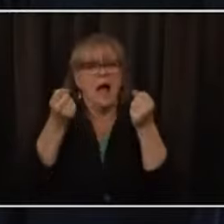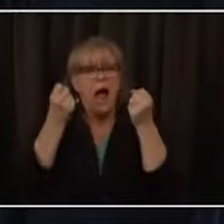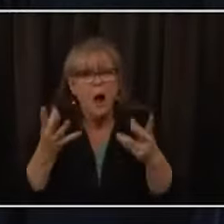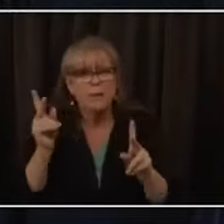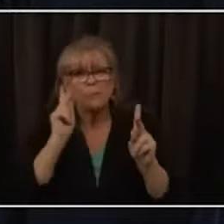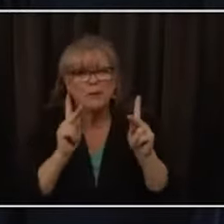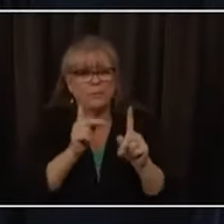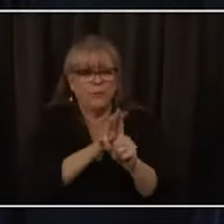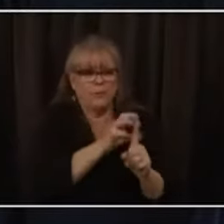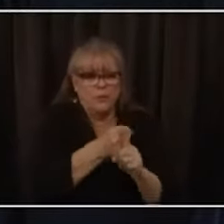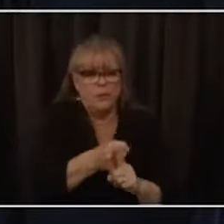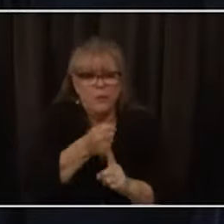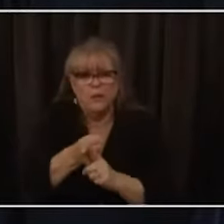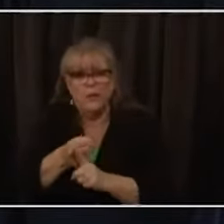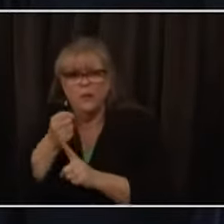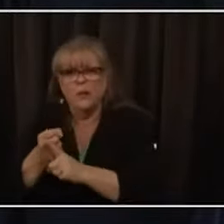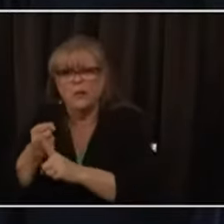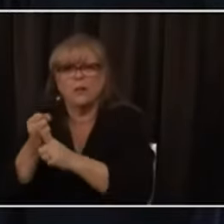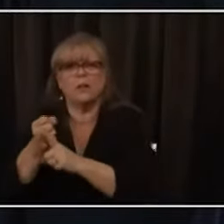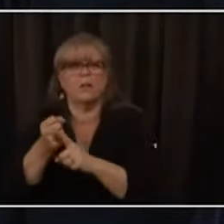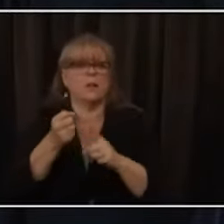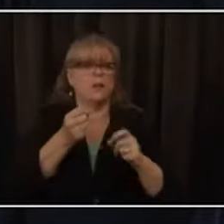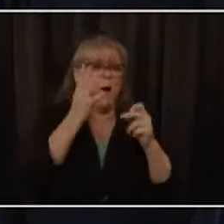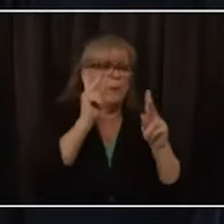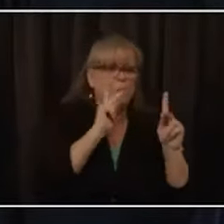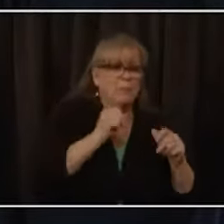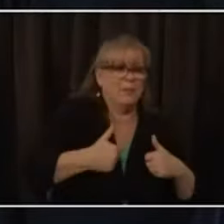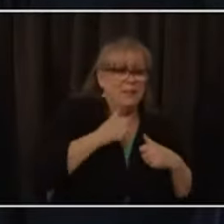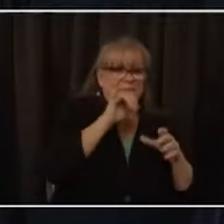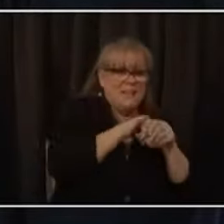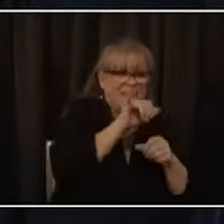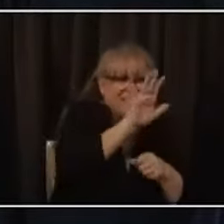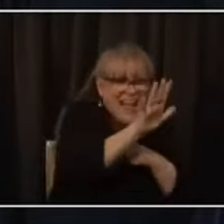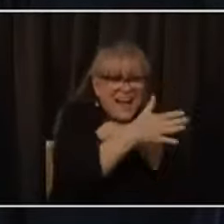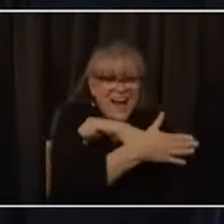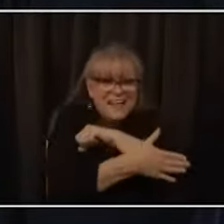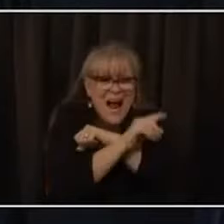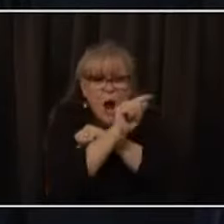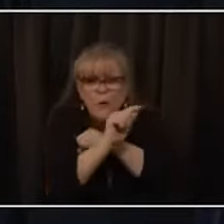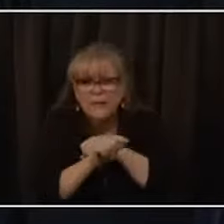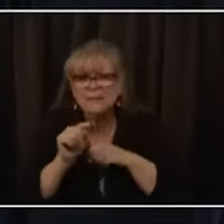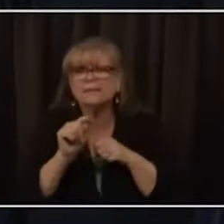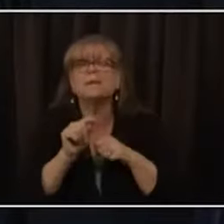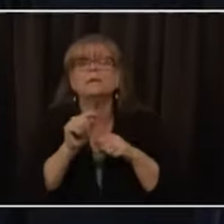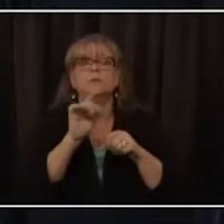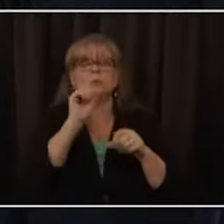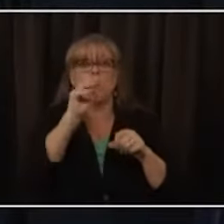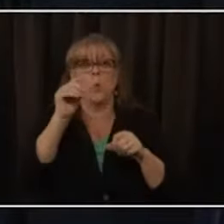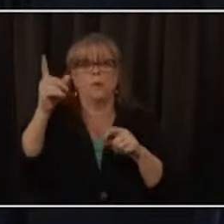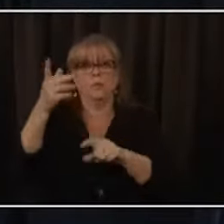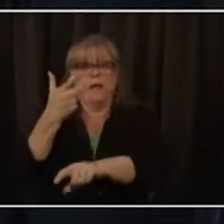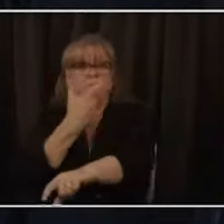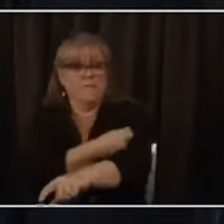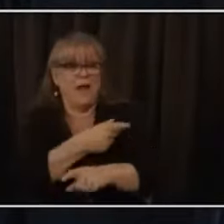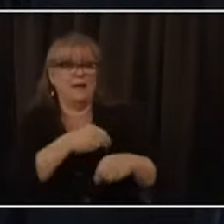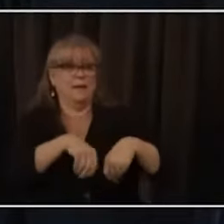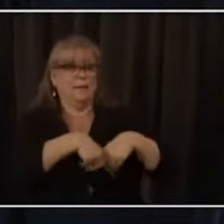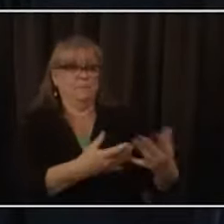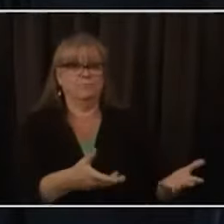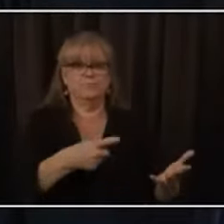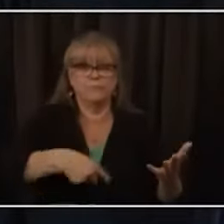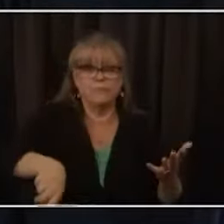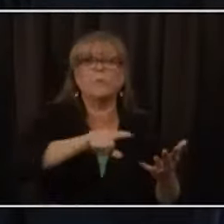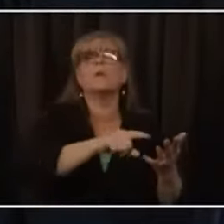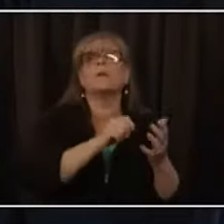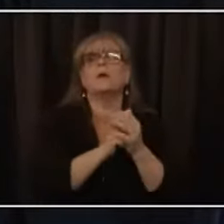activity and disease transmission. And we're confident that with great vaccination progress, shifting the role of managing the pandemic through a statewide